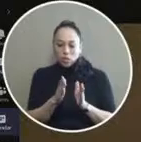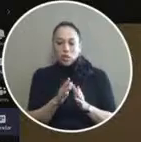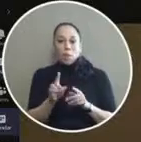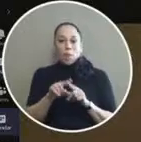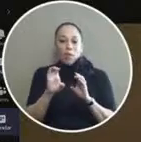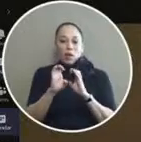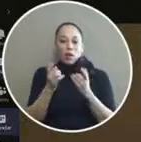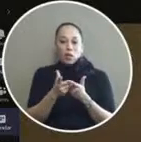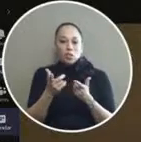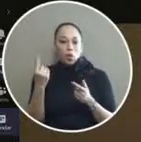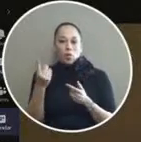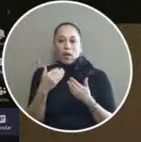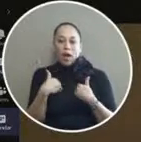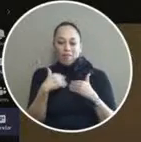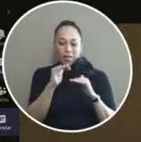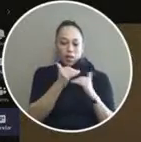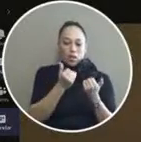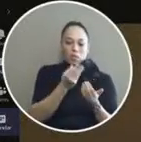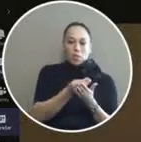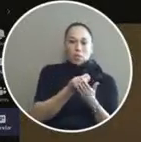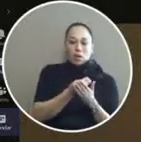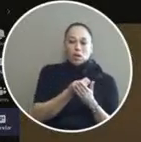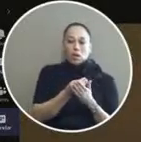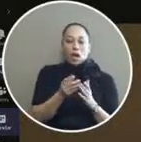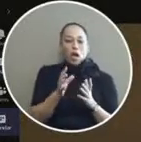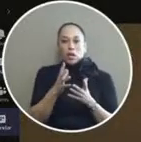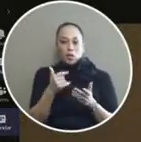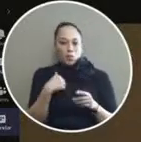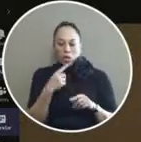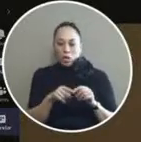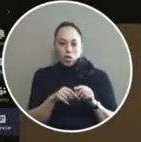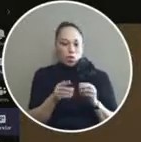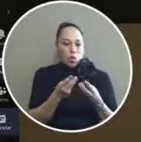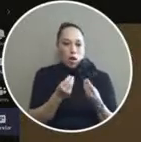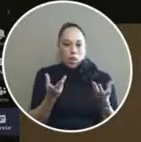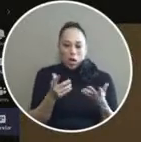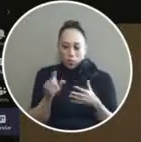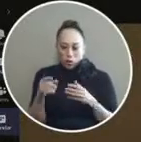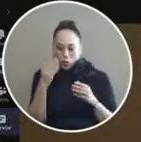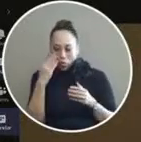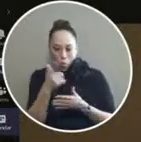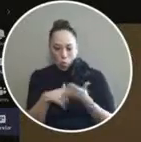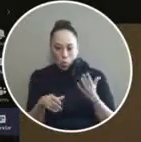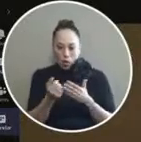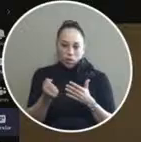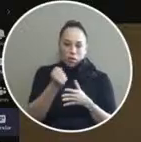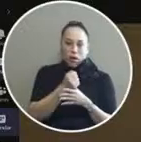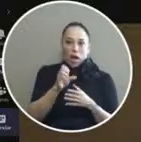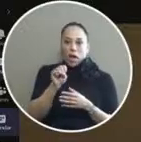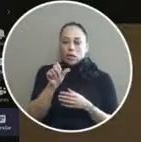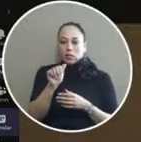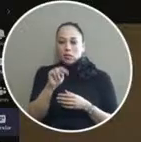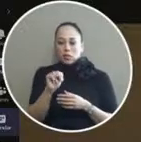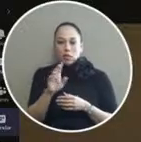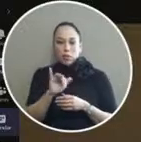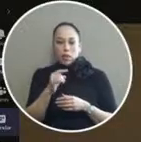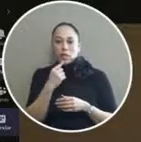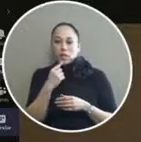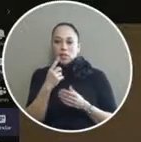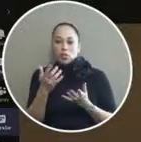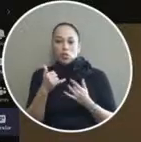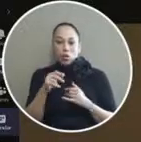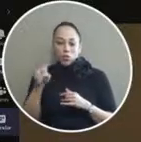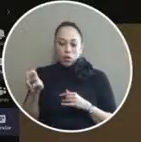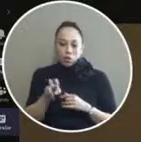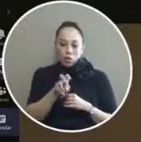council only has so much money, and there's only so much that can be funded in terms of priorities. And as Sam Rodriguez alluded to yesterday, we've integrated